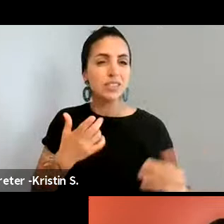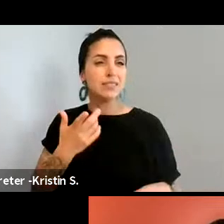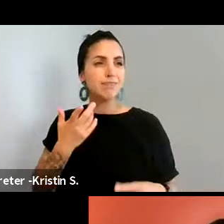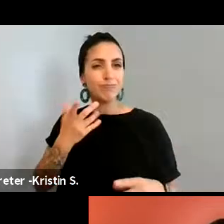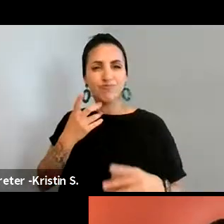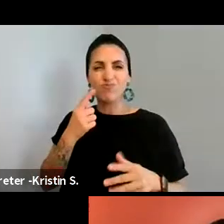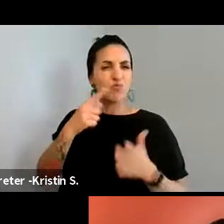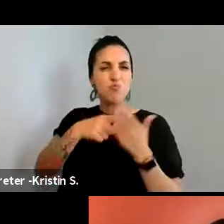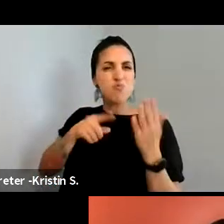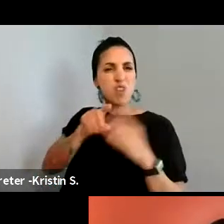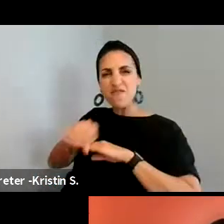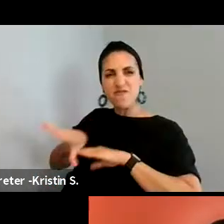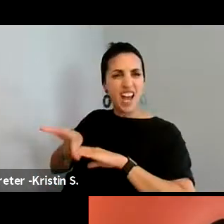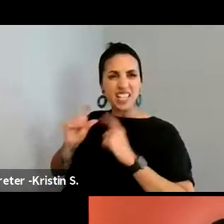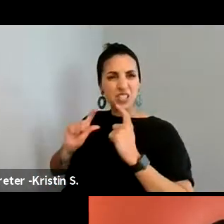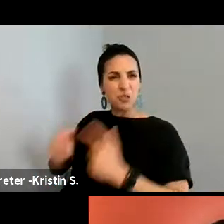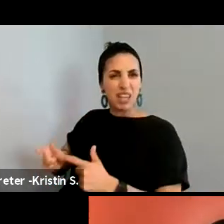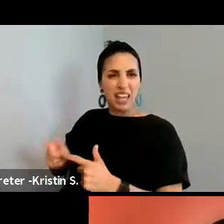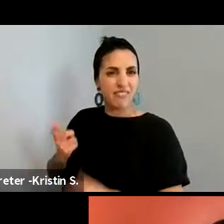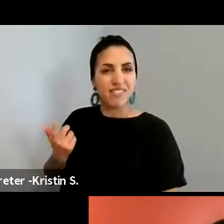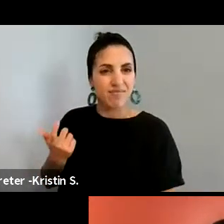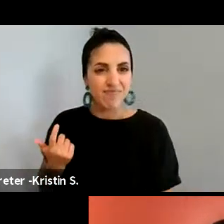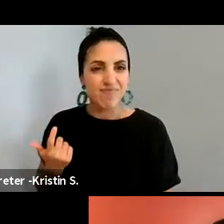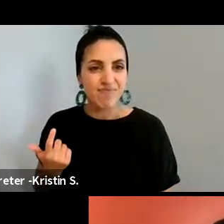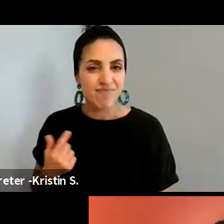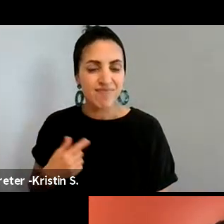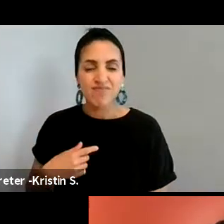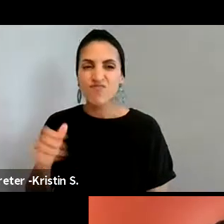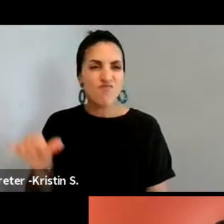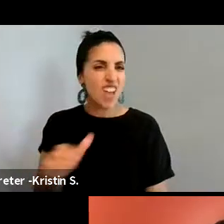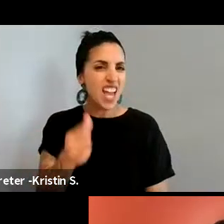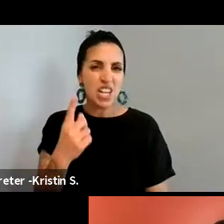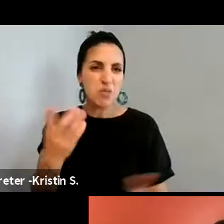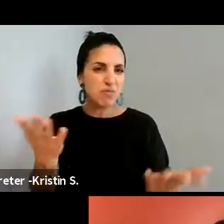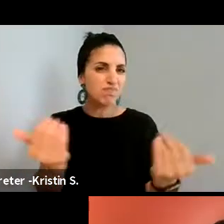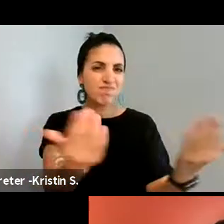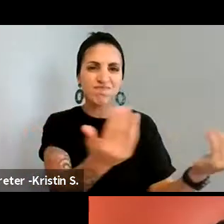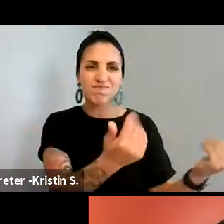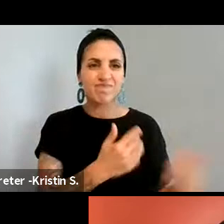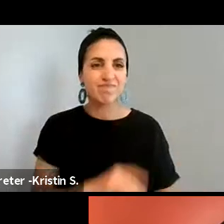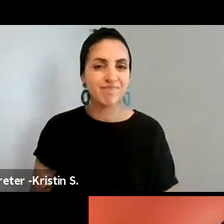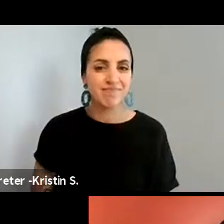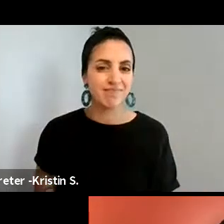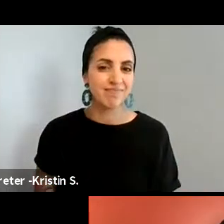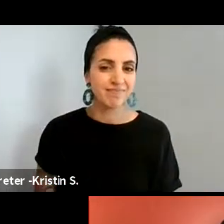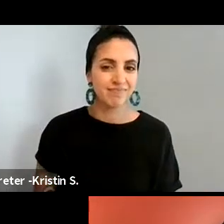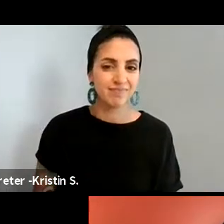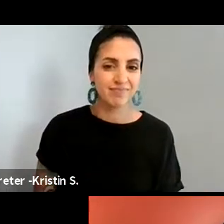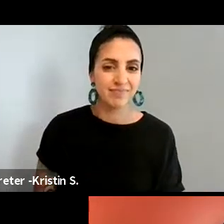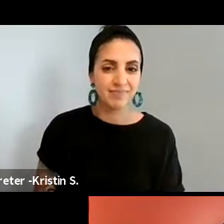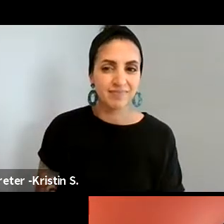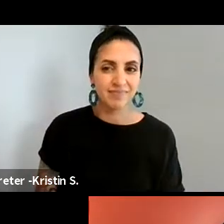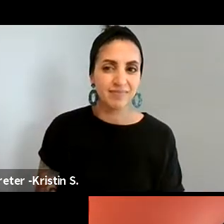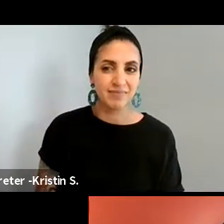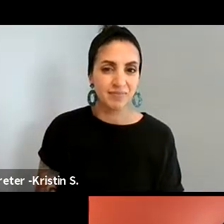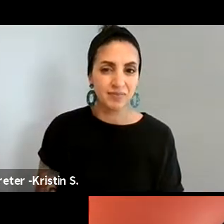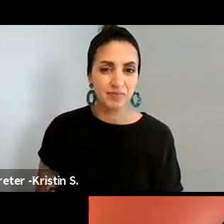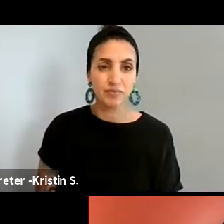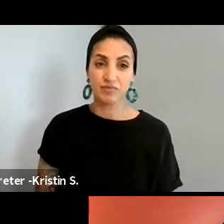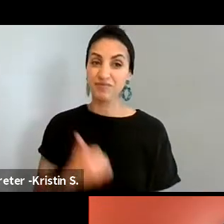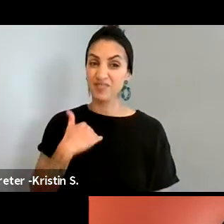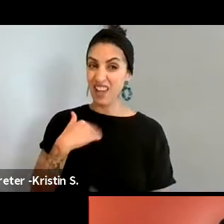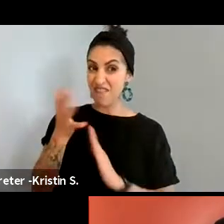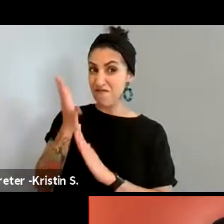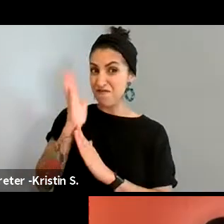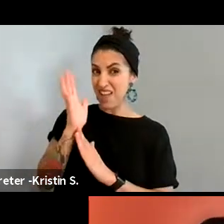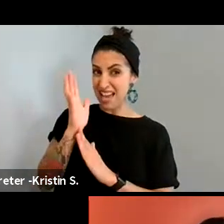And I'll just let anyone who wants to jump in. You turn off your mic and jump in. And we have about 5 minutes.